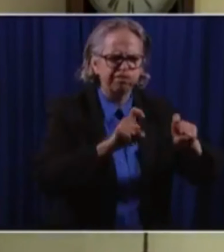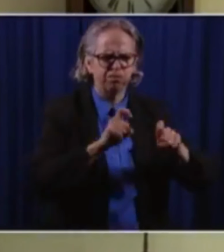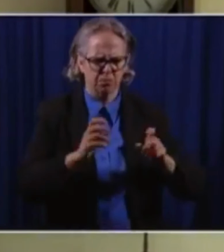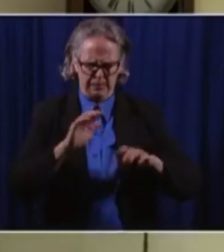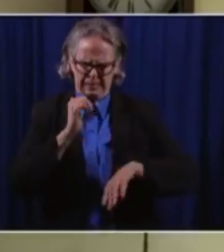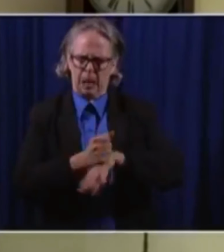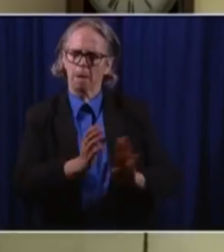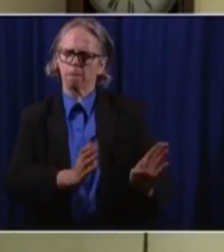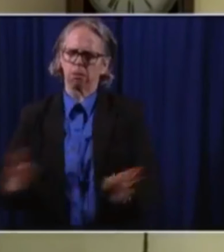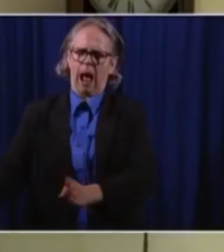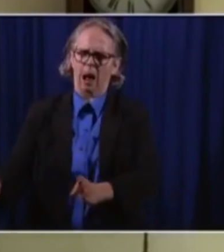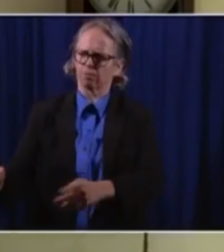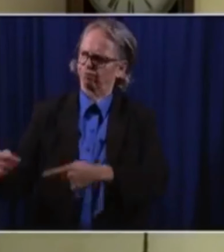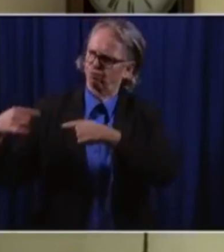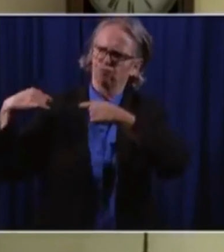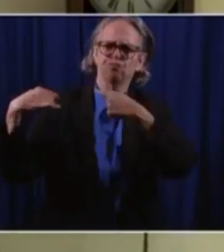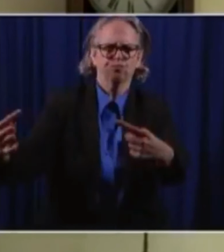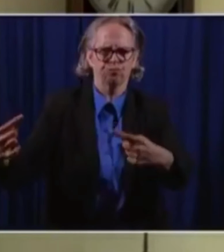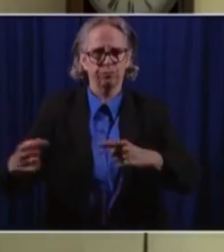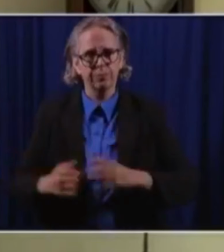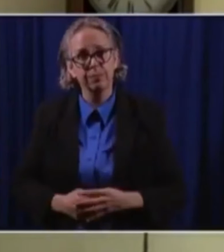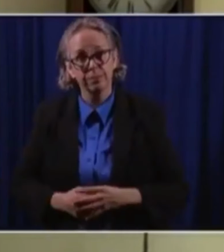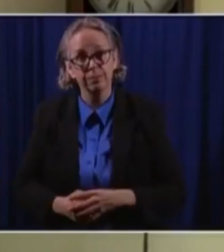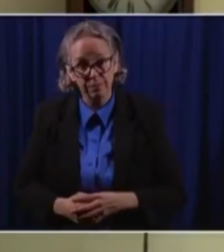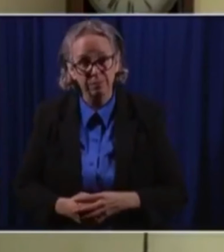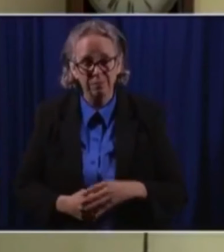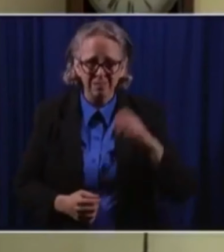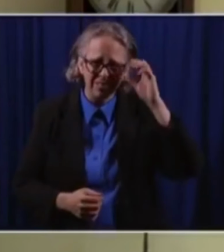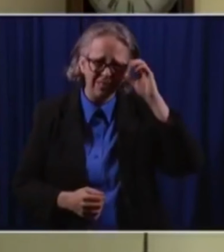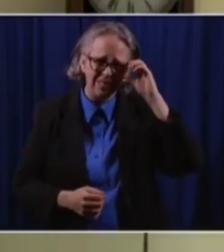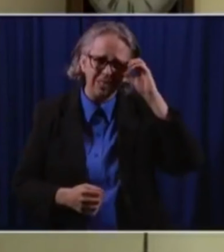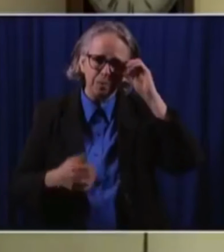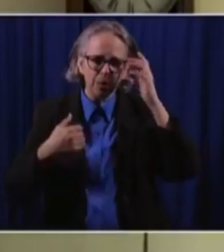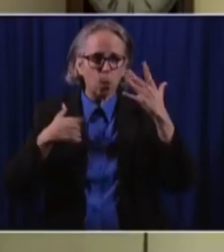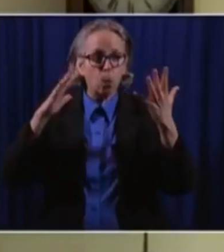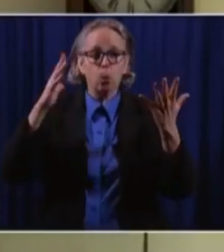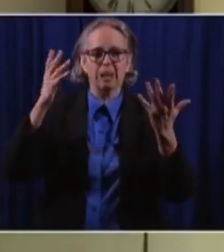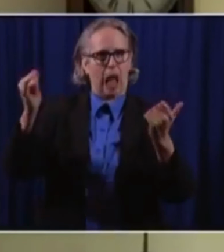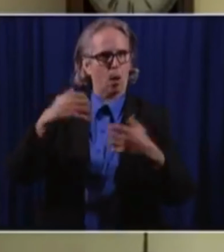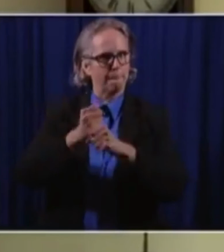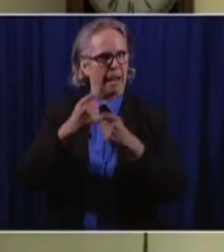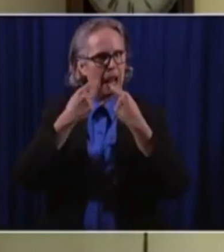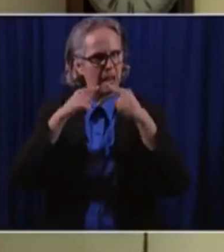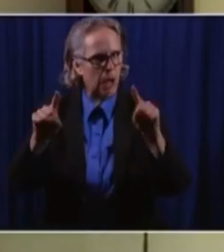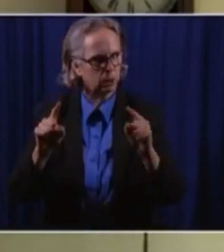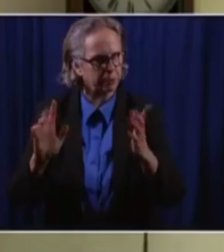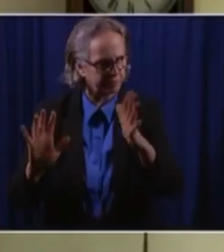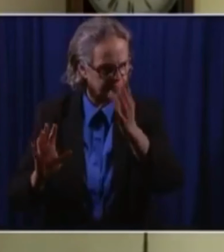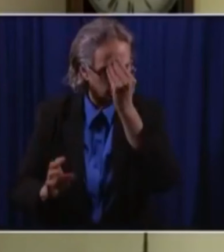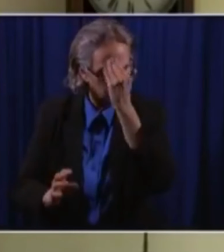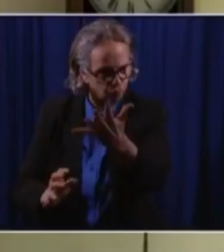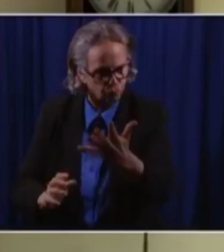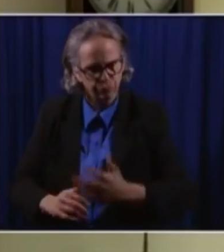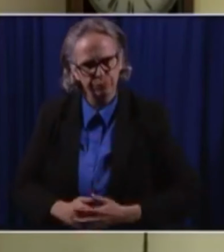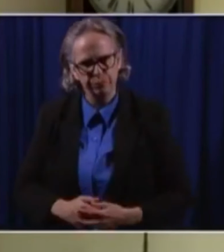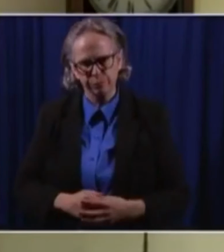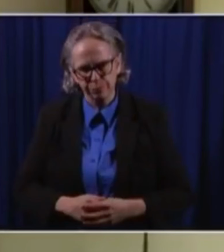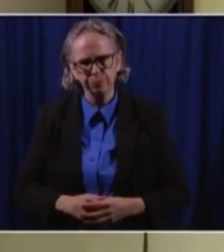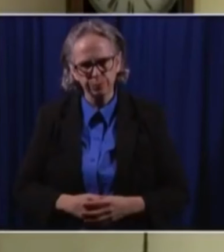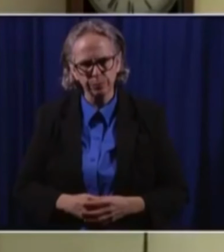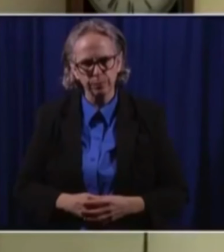implemented. So what we're going to be announcing in a moment is an expansion of that